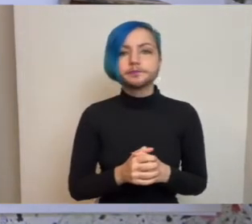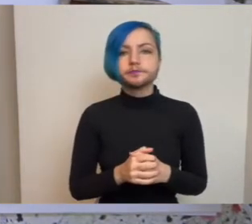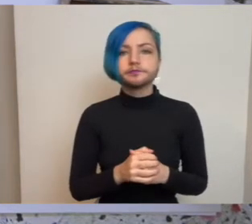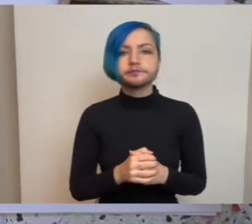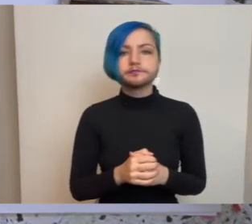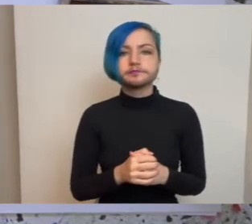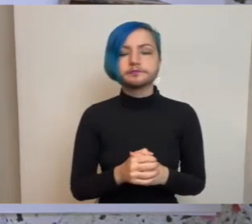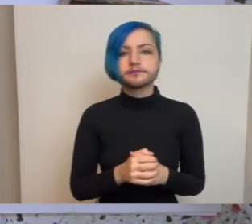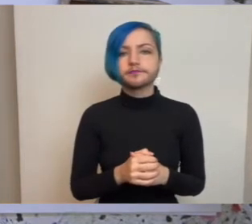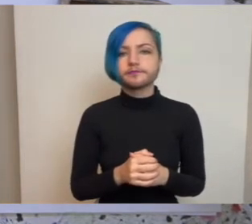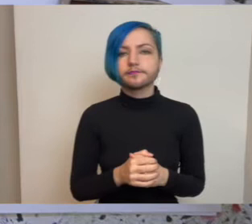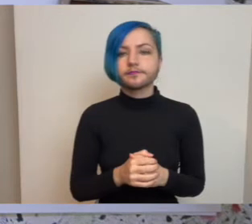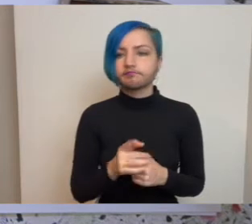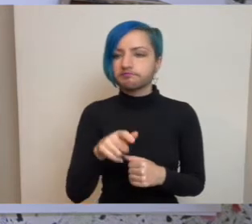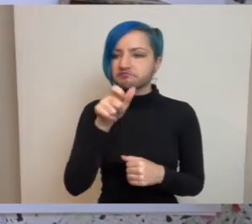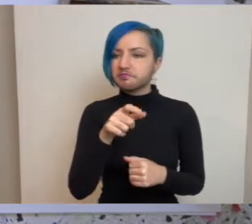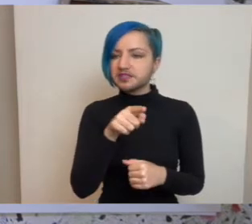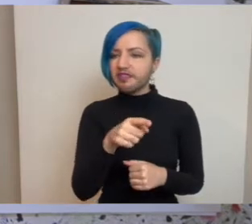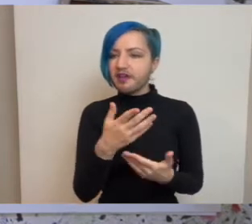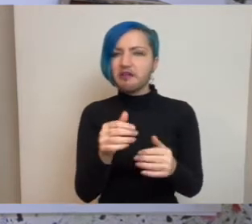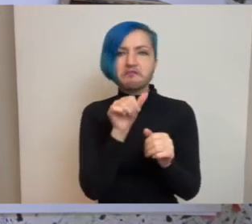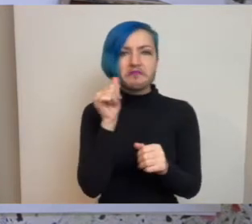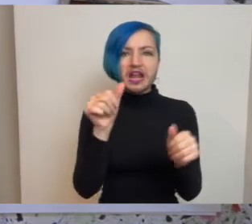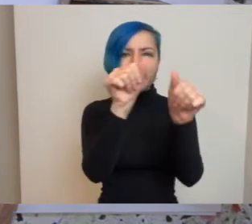Yeah, I think I'll start with this person here. There's a really nice